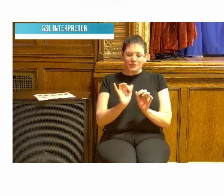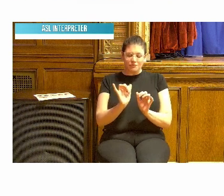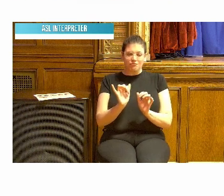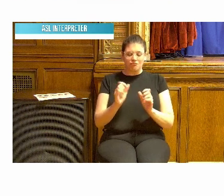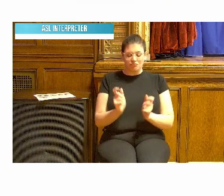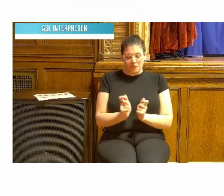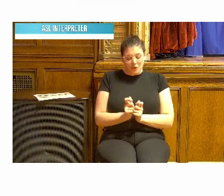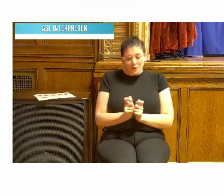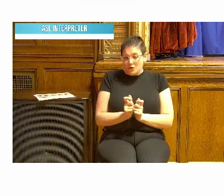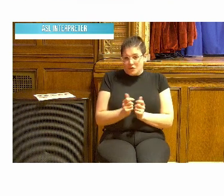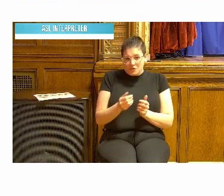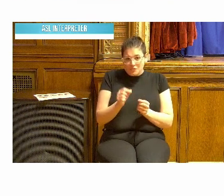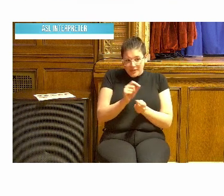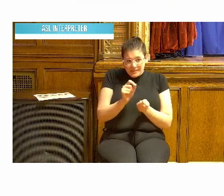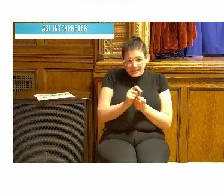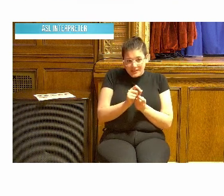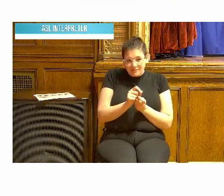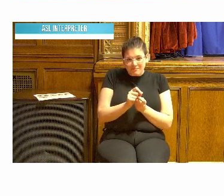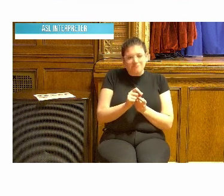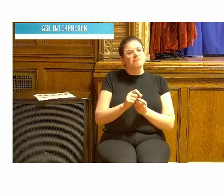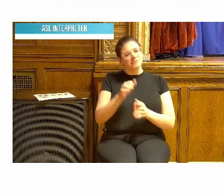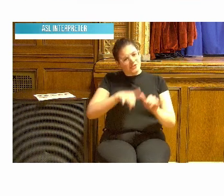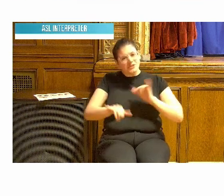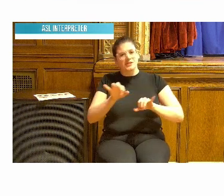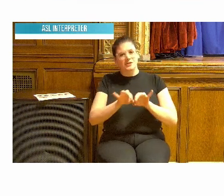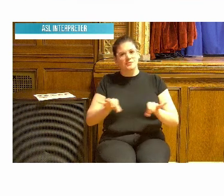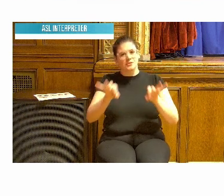this image. Turn and talk.